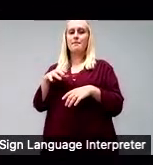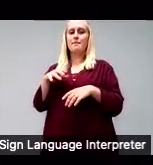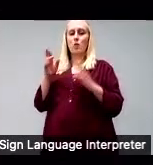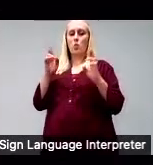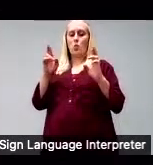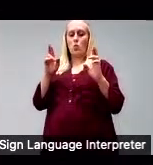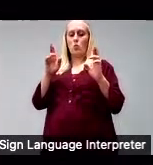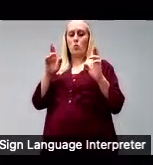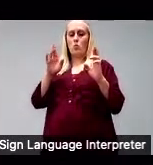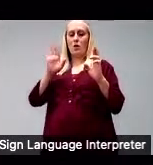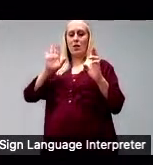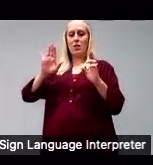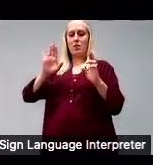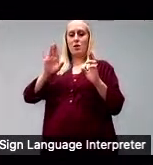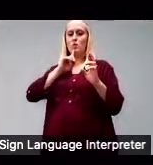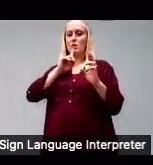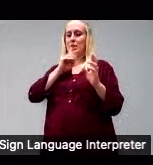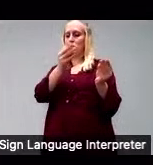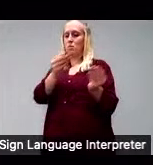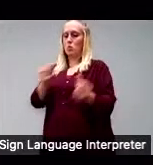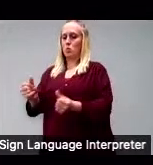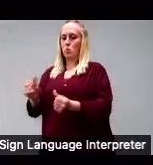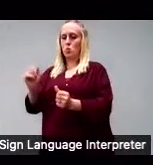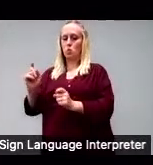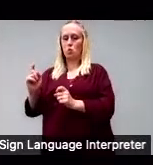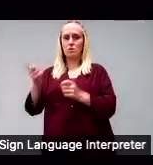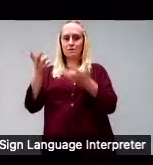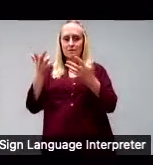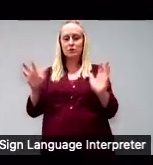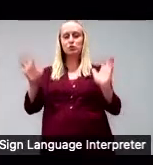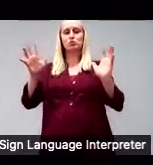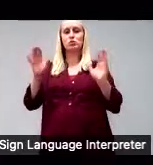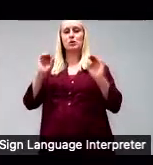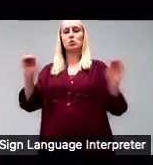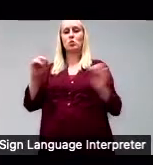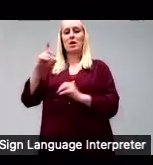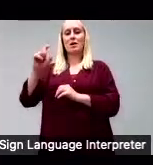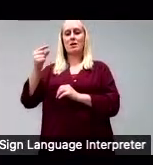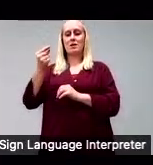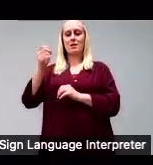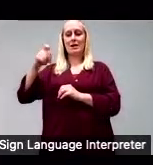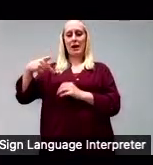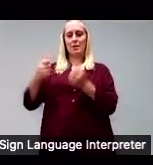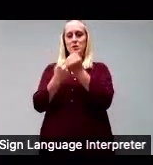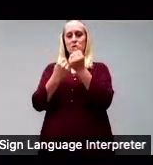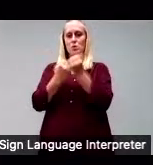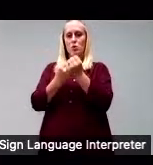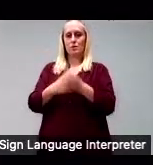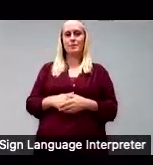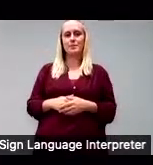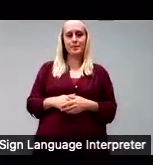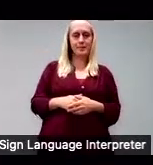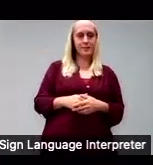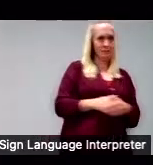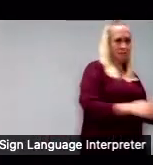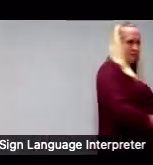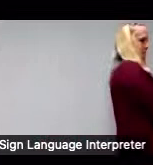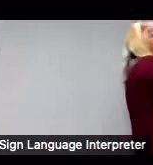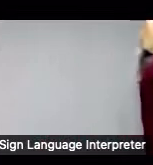that there's a really seamless handoff and there's no gap in support from when they leave our school district.